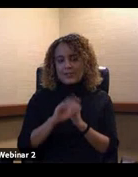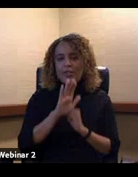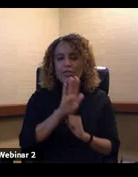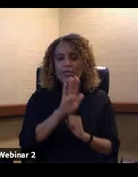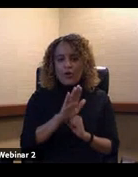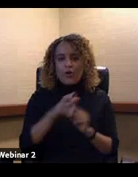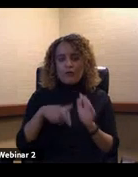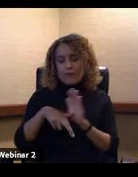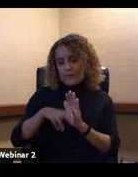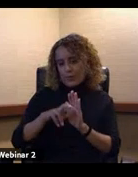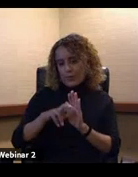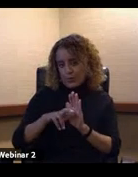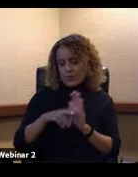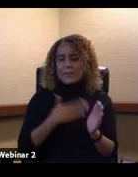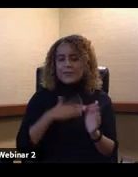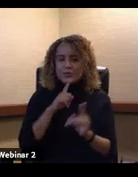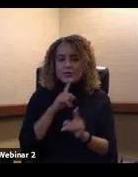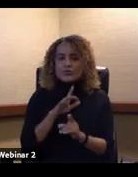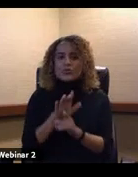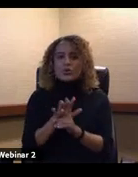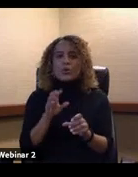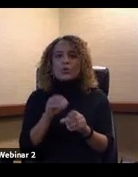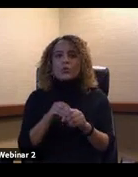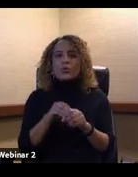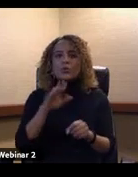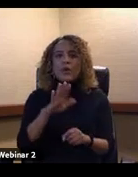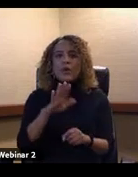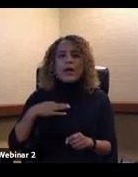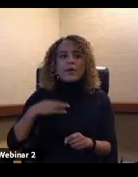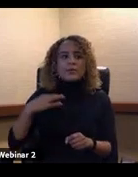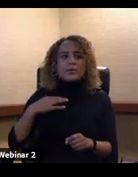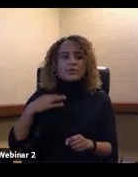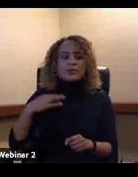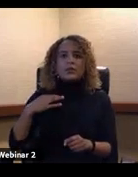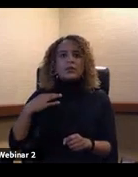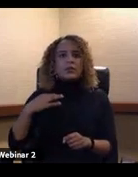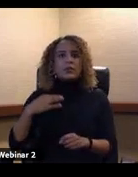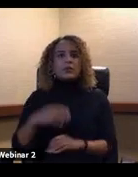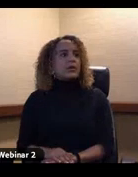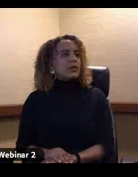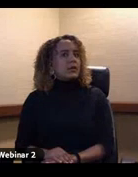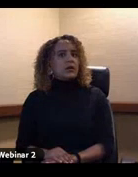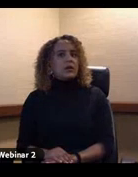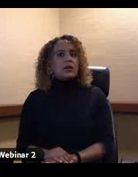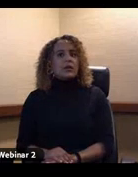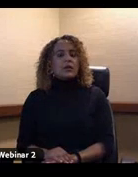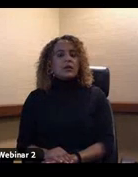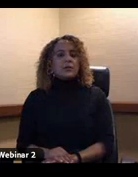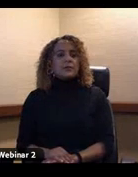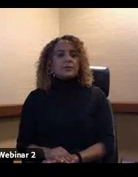GFMD's review. So please ensure that you include this application if applicable.